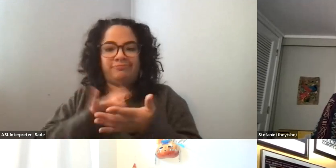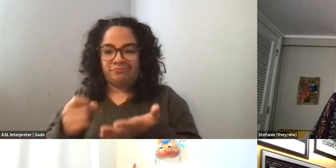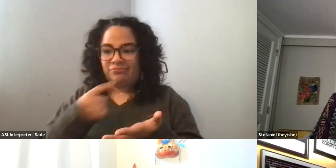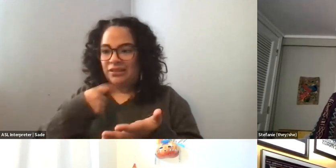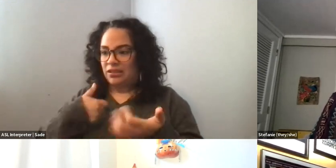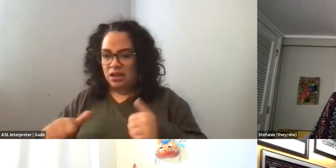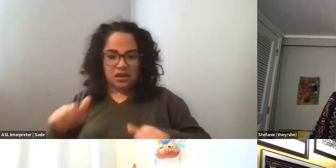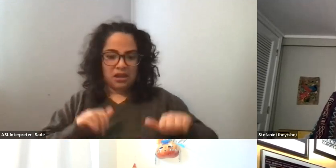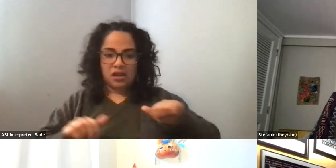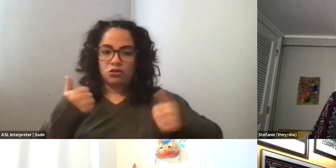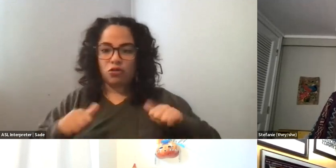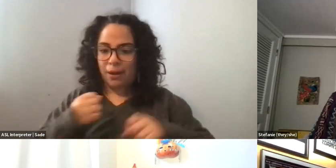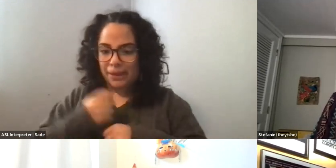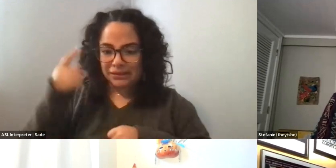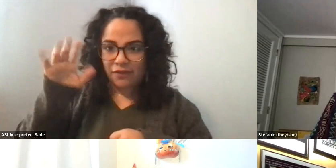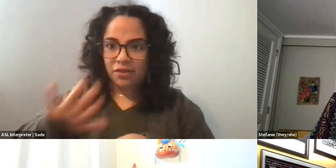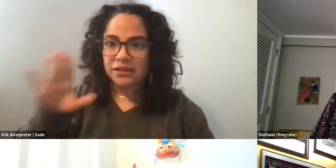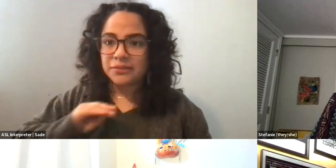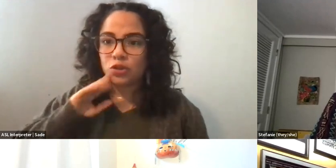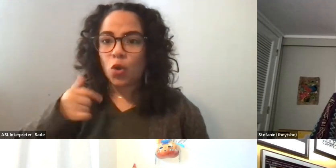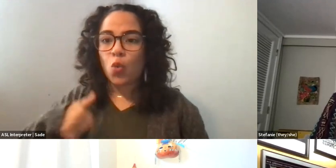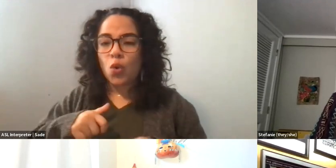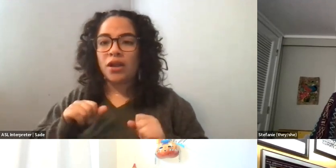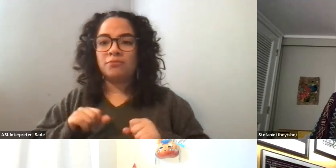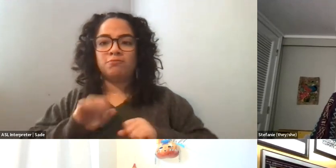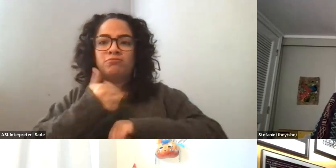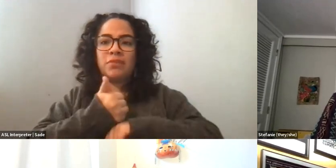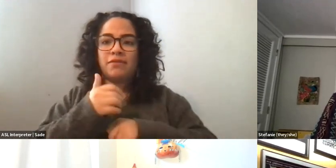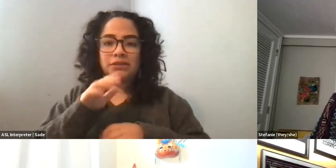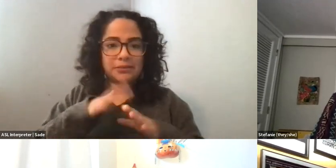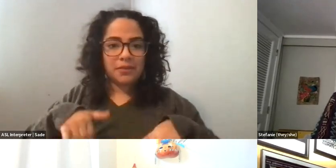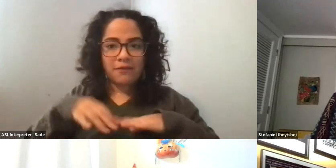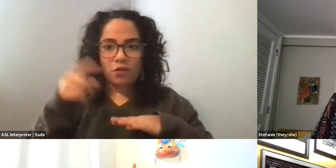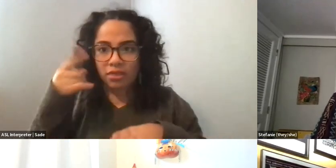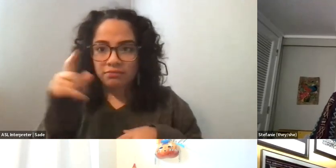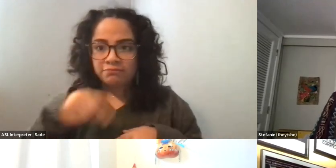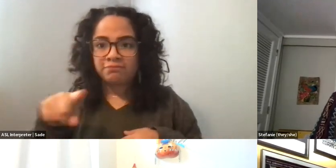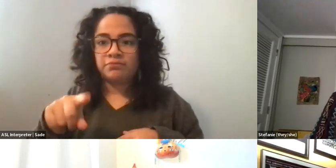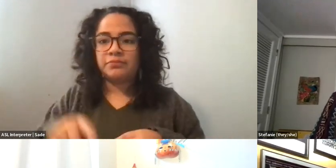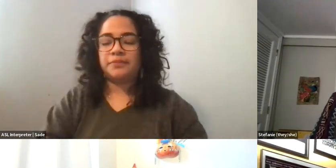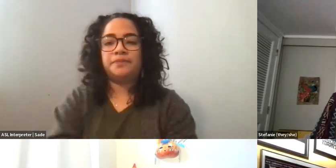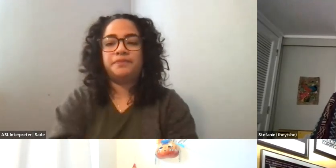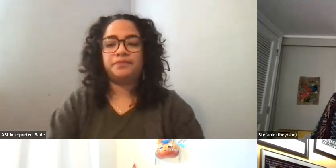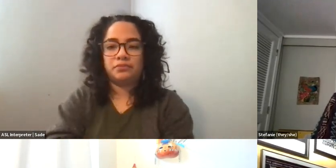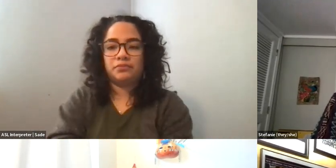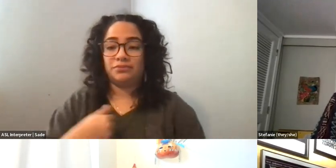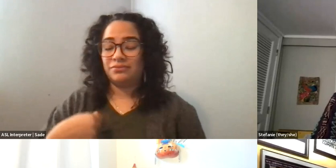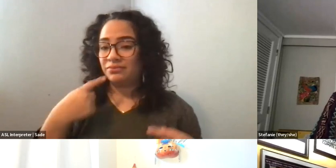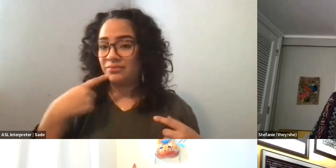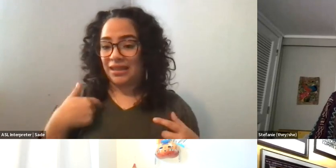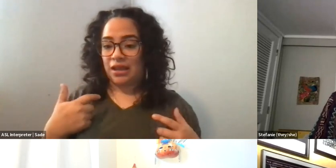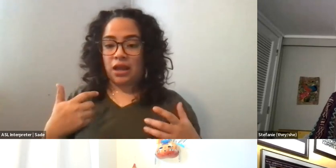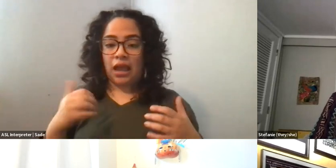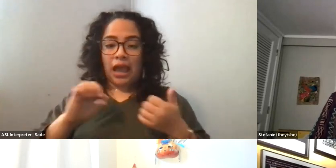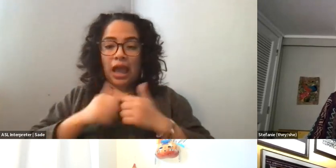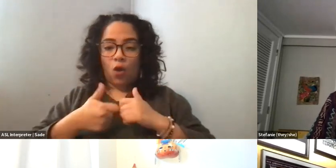experiences. And so we created a space for it. And I would say that in many ways, the way we framed it at